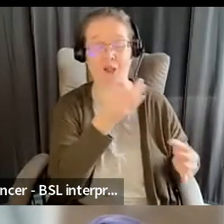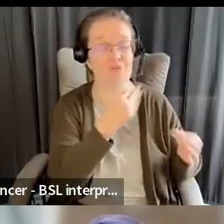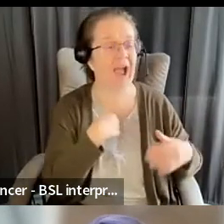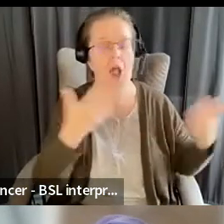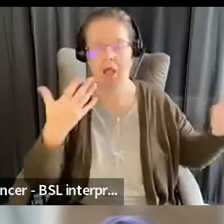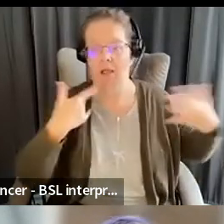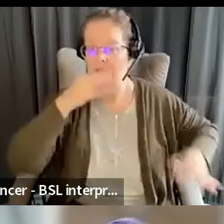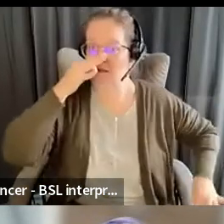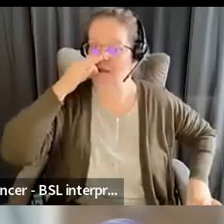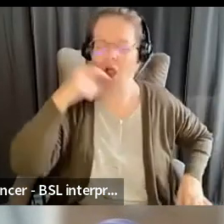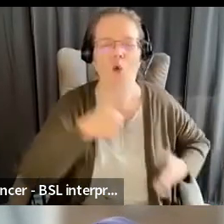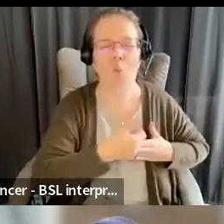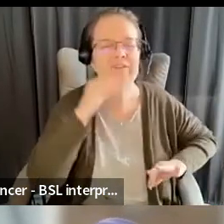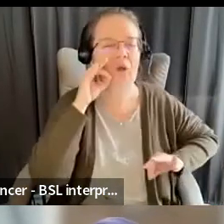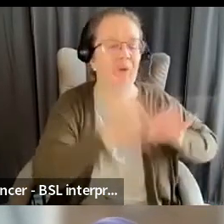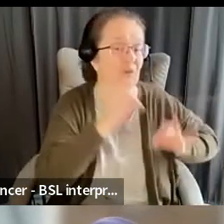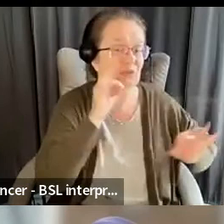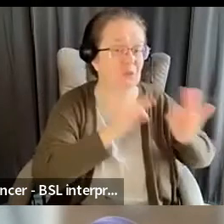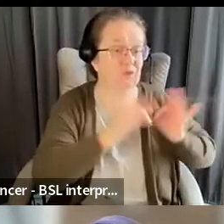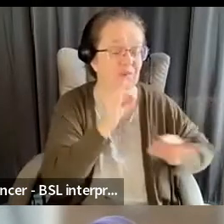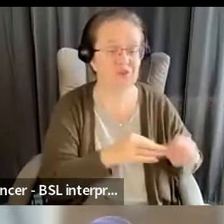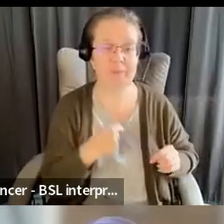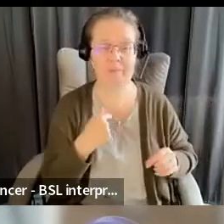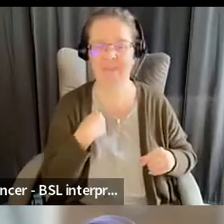woman with lots of questions, but that was one of the things